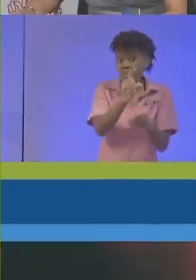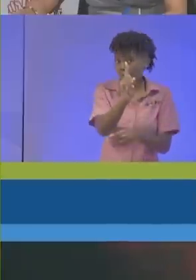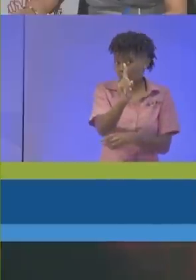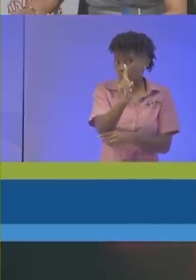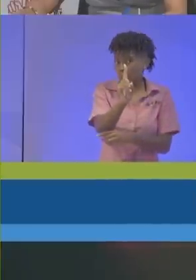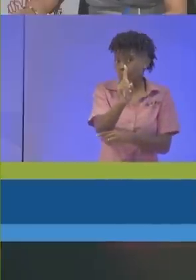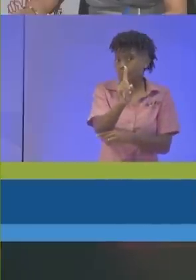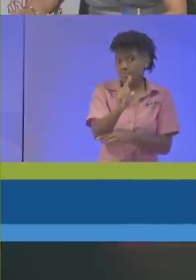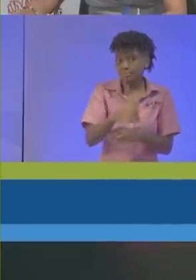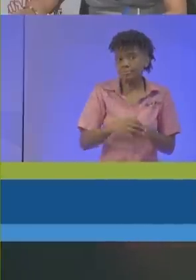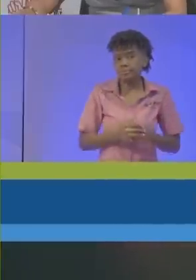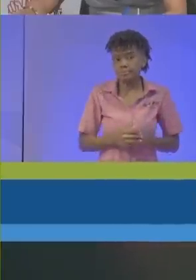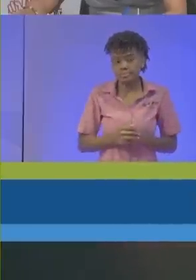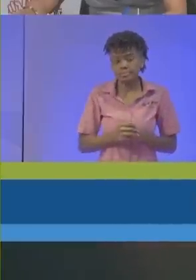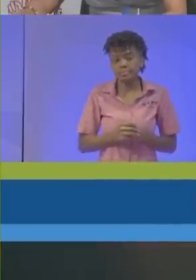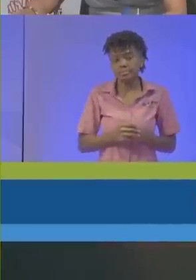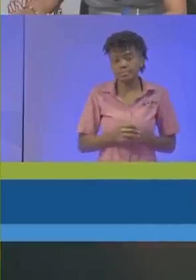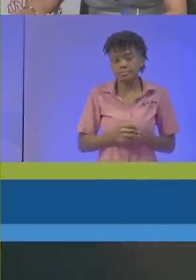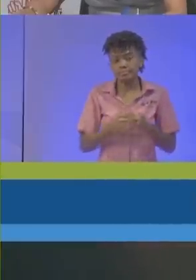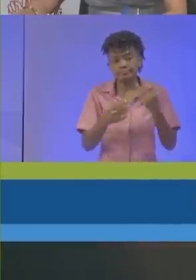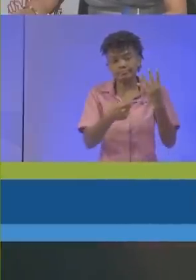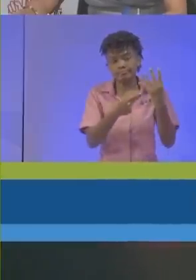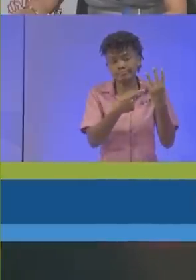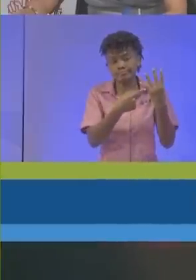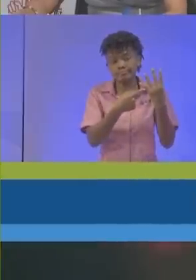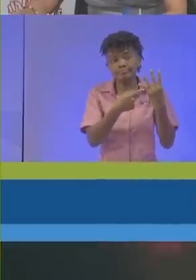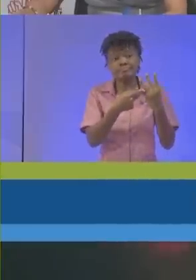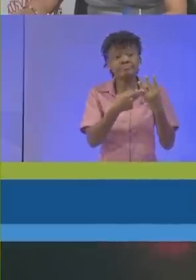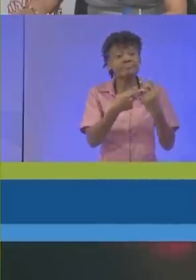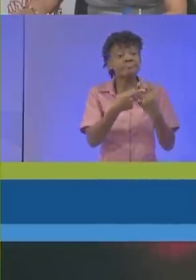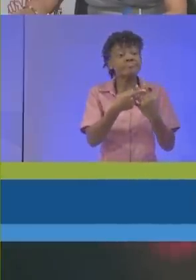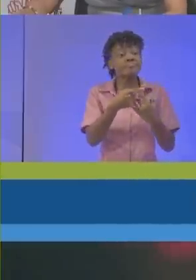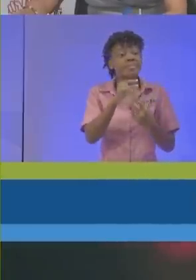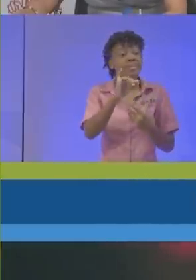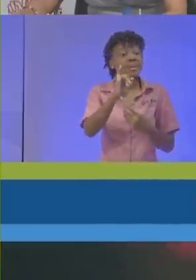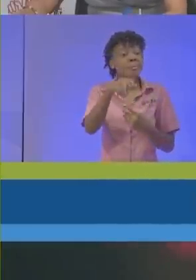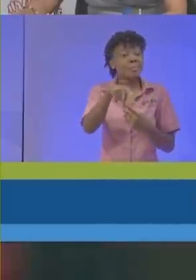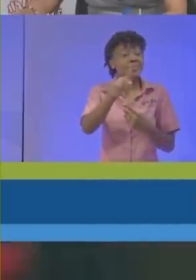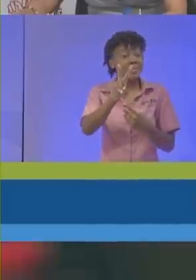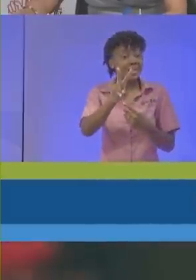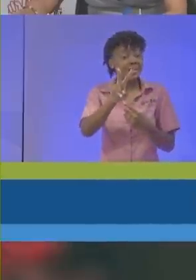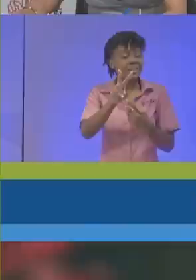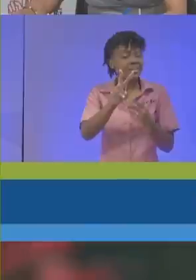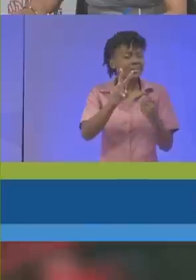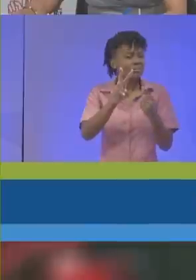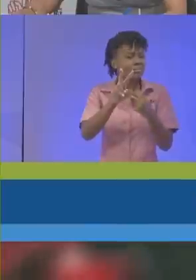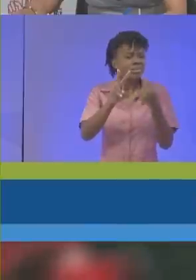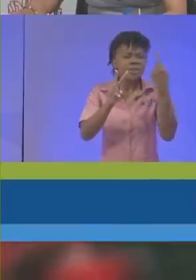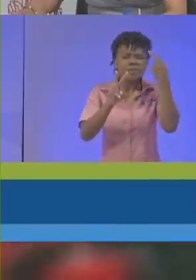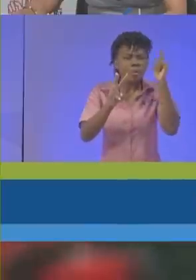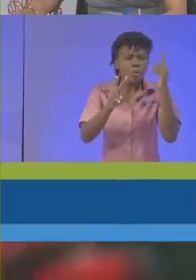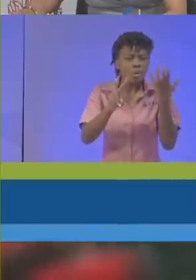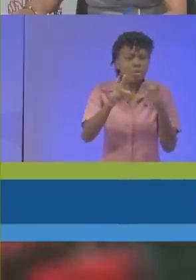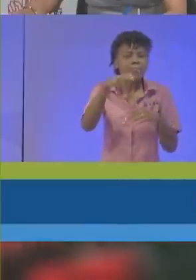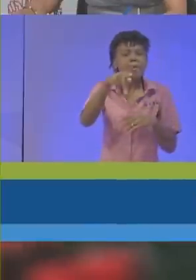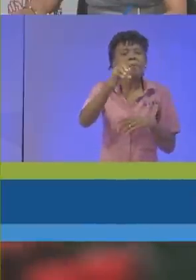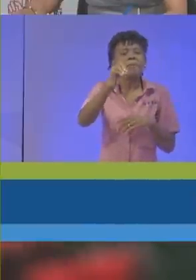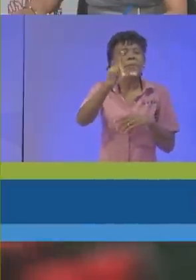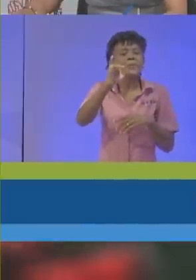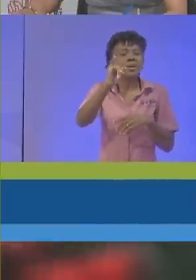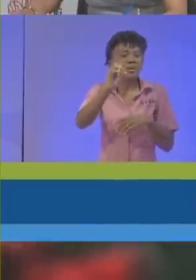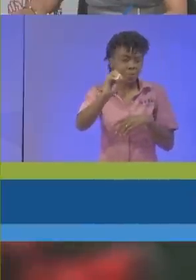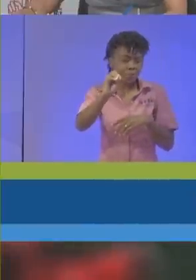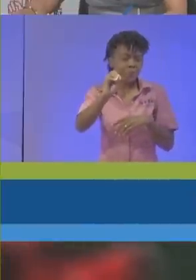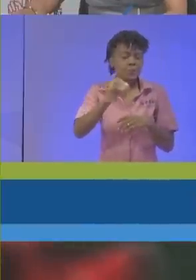vaccine and our IPV, which is a polio vaccine. IPV meaning inactivated polio vaccine.